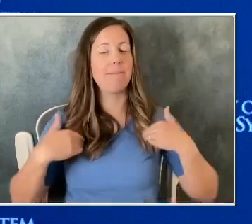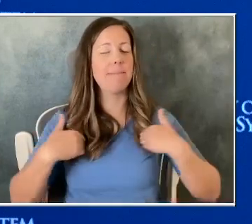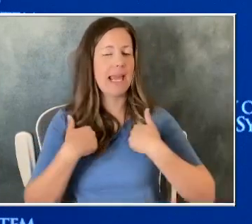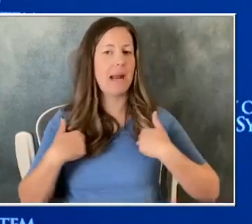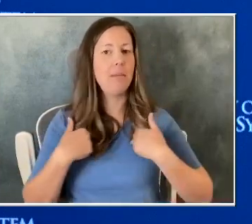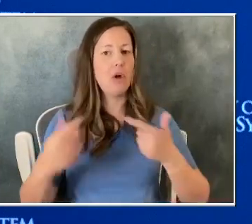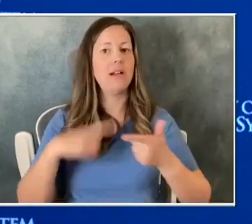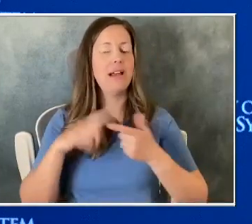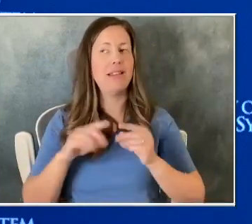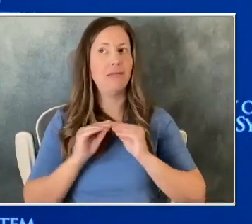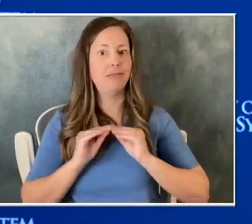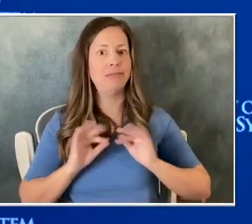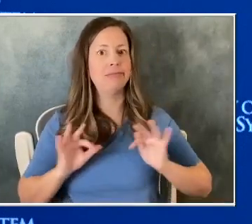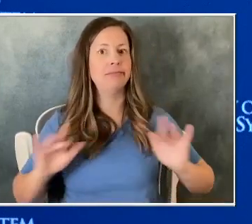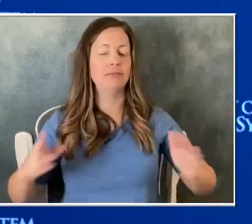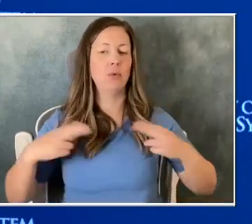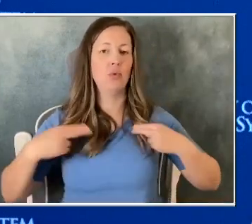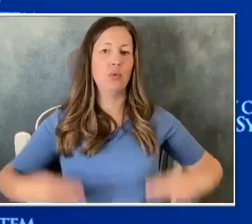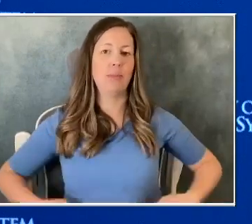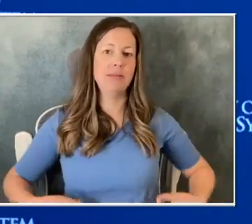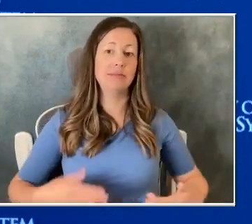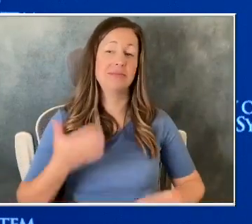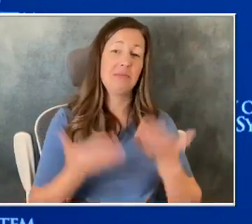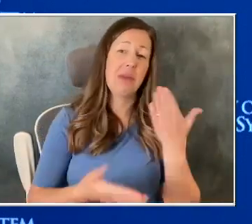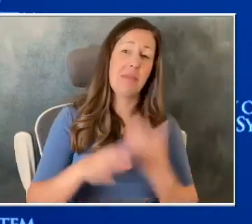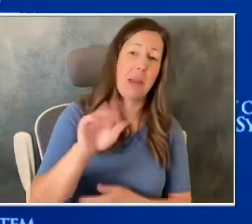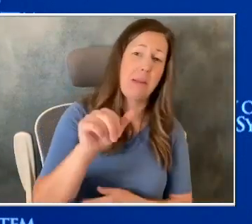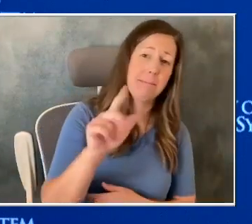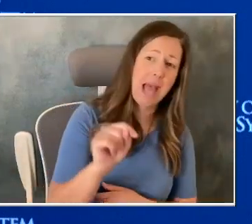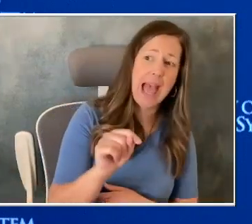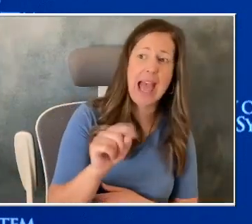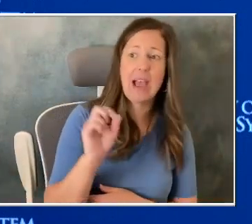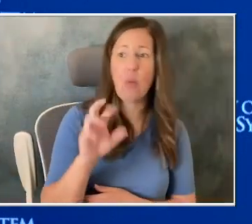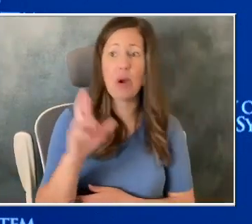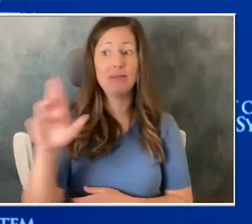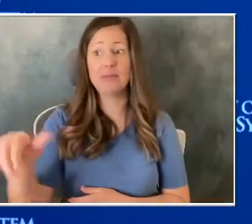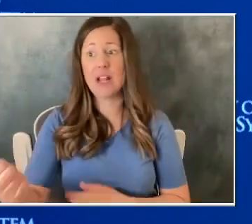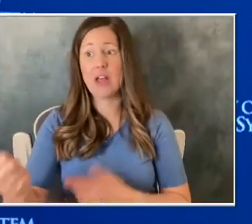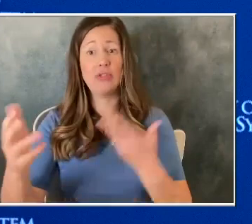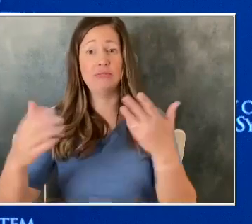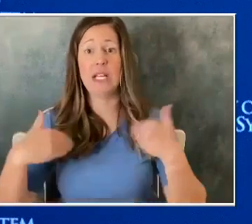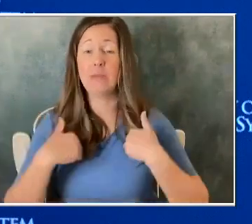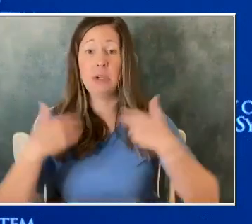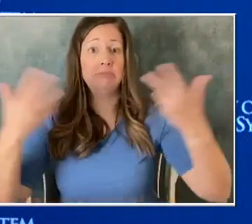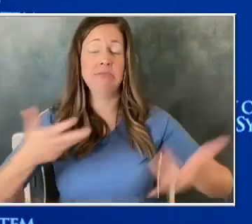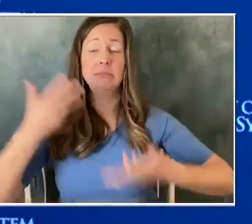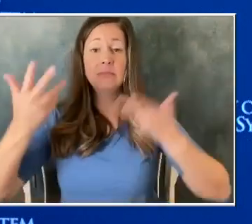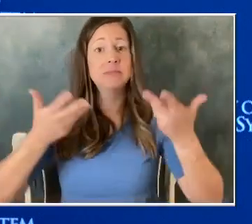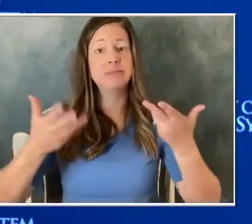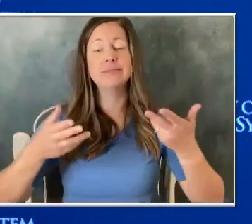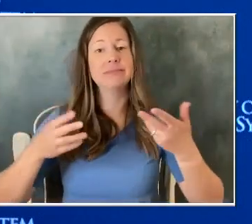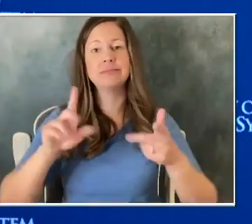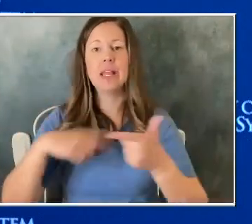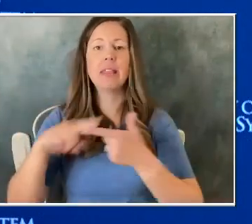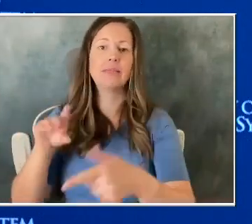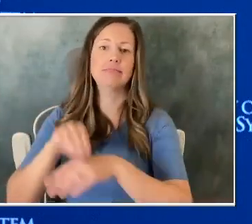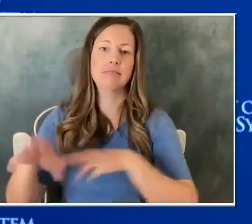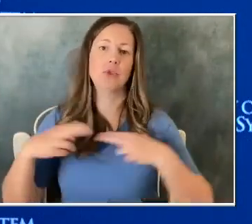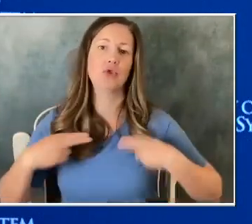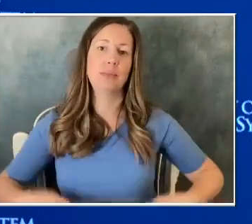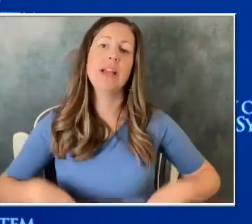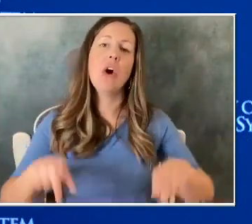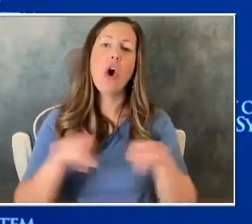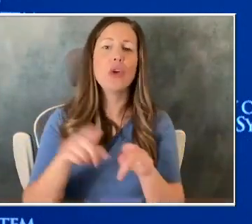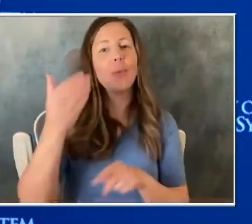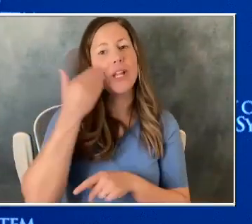animal, whether it was a bat in general or an intermediate animal into humans. And of course, we also know there is spillover from humans